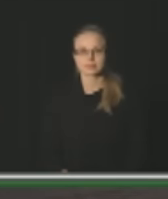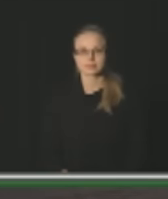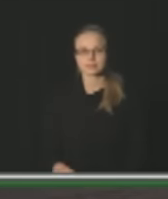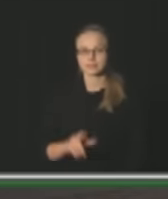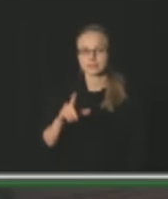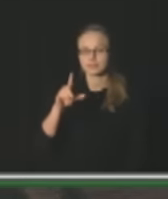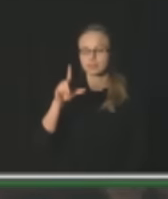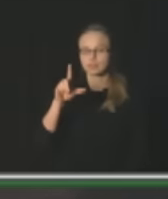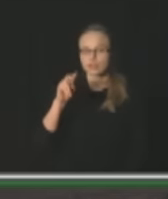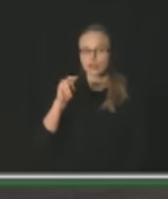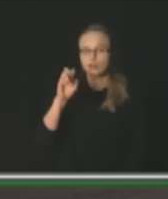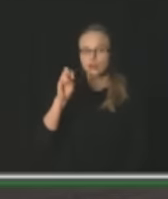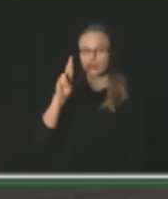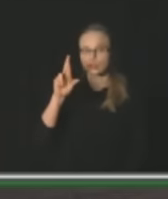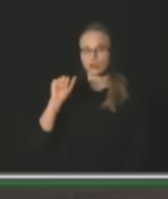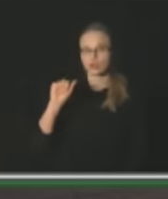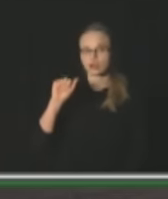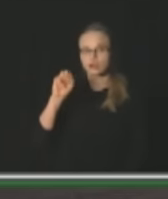Nora Marocca.